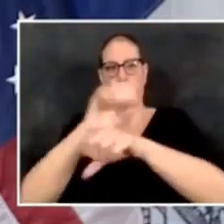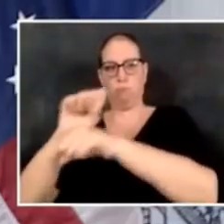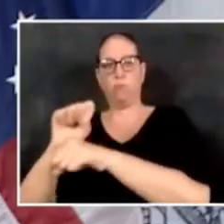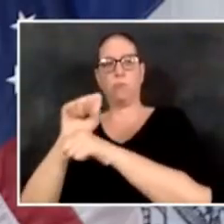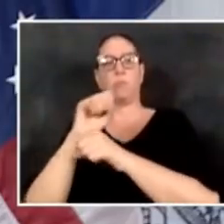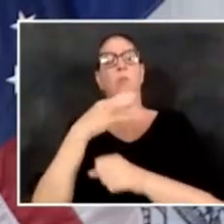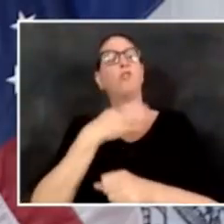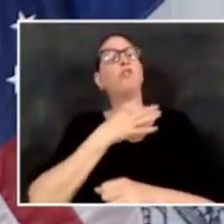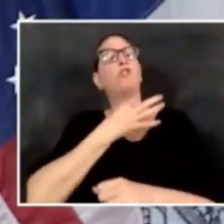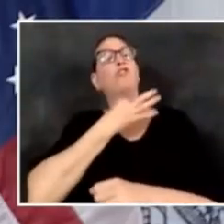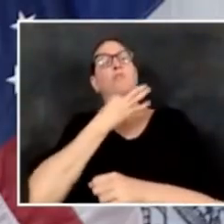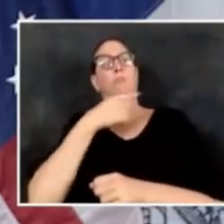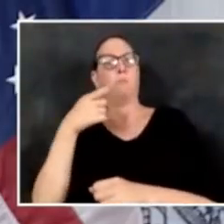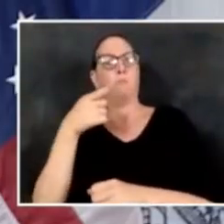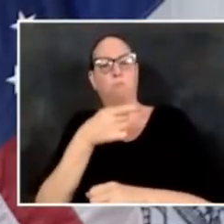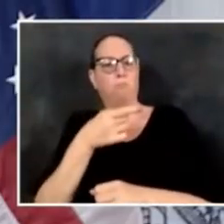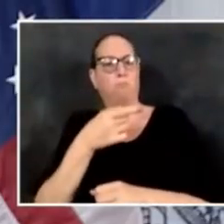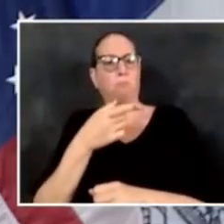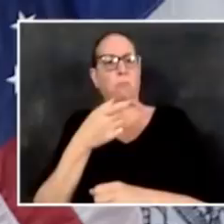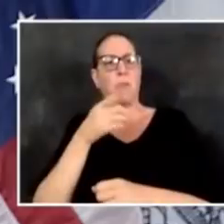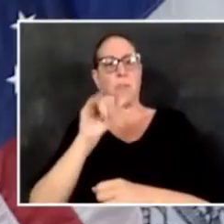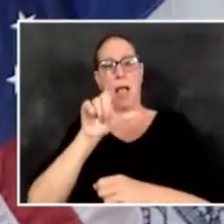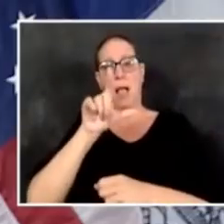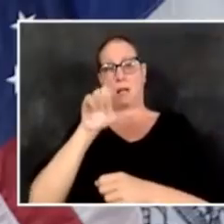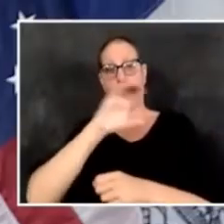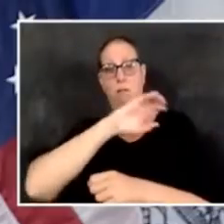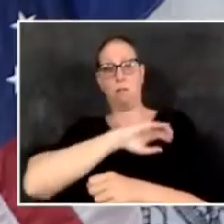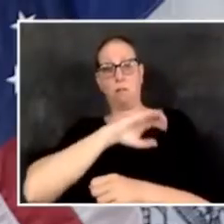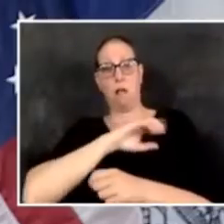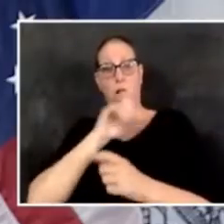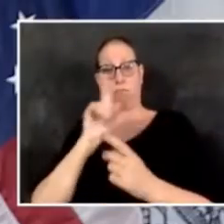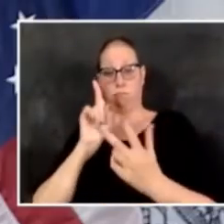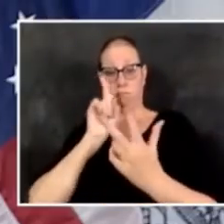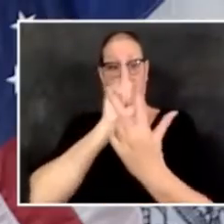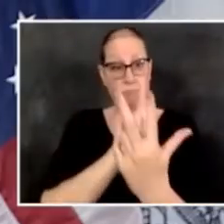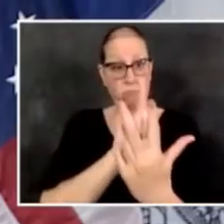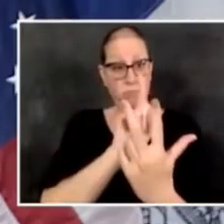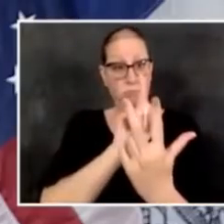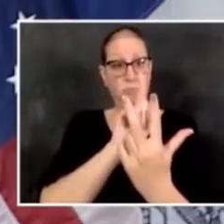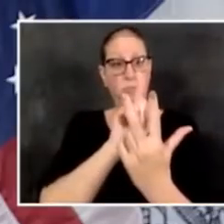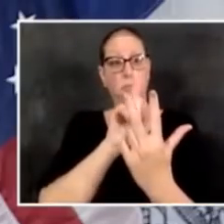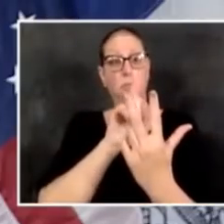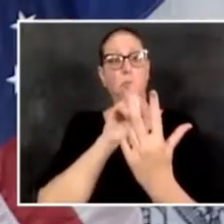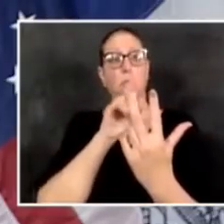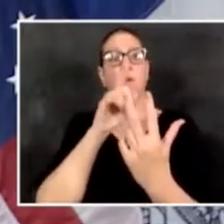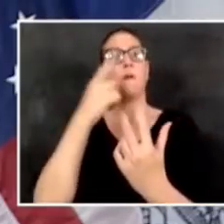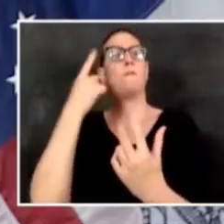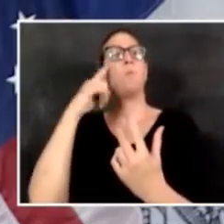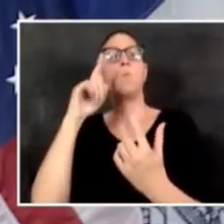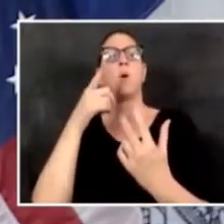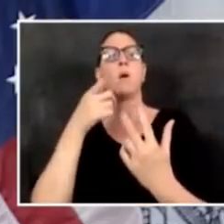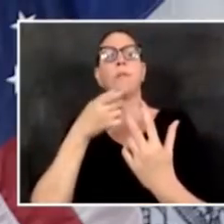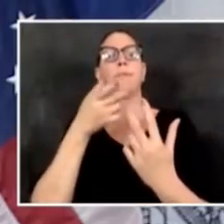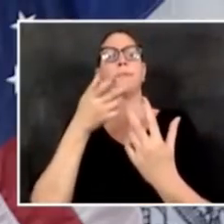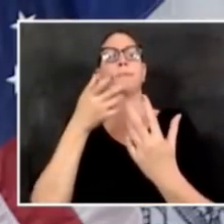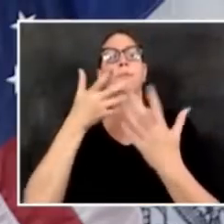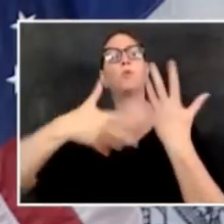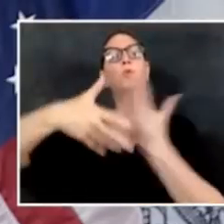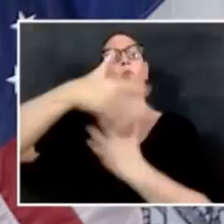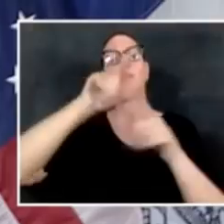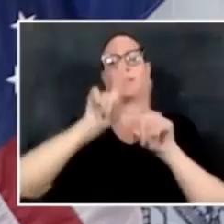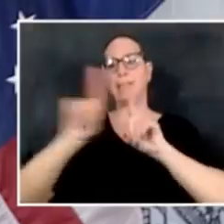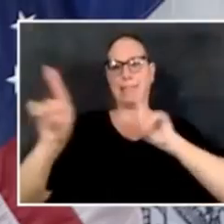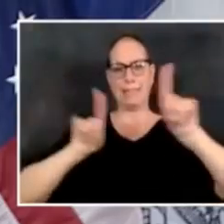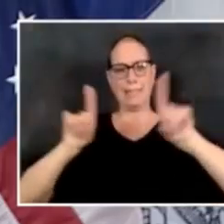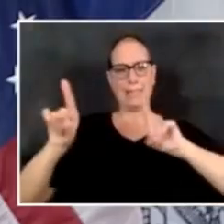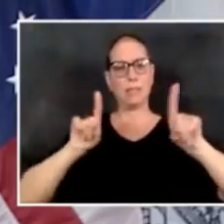so, I wanted to ask, more generally speaking, is that the kind of enforcement that the city wants to